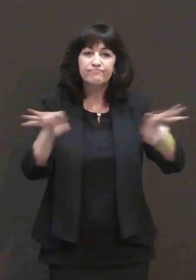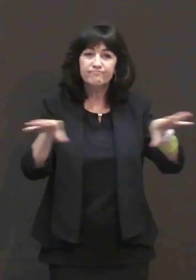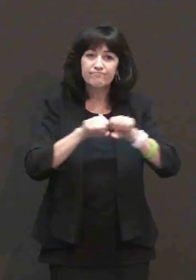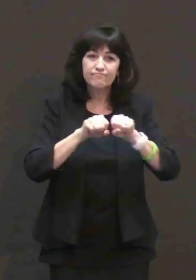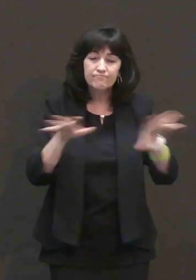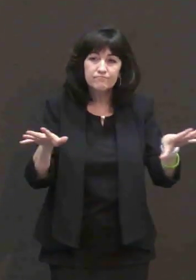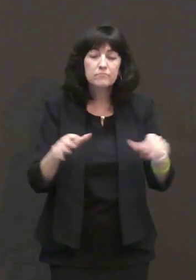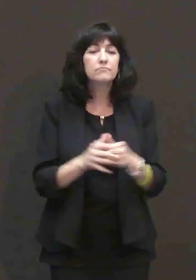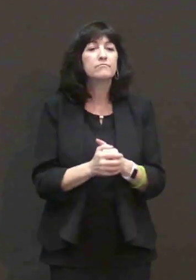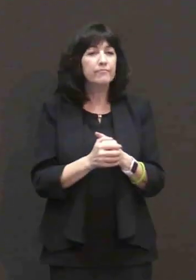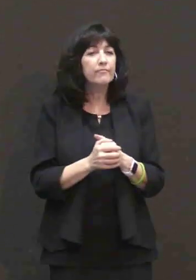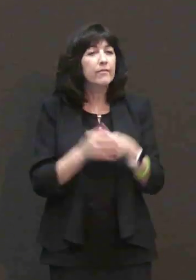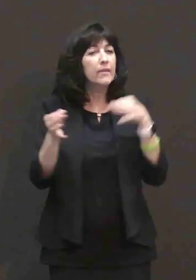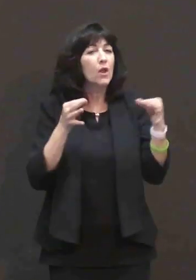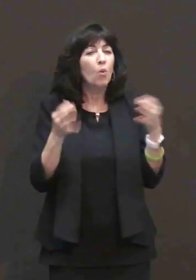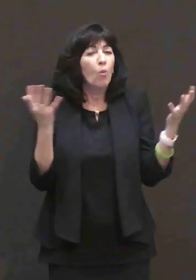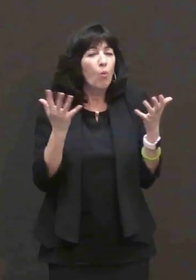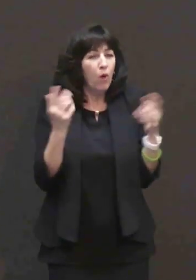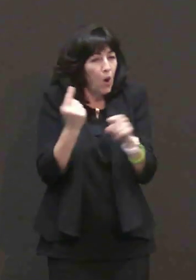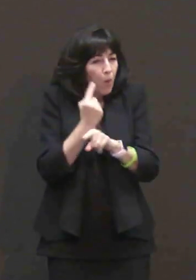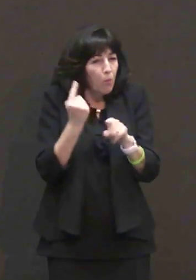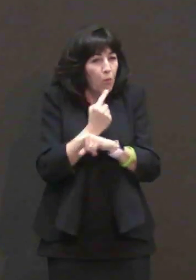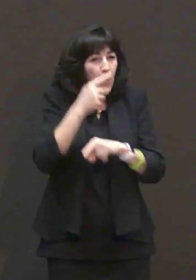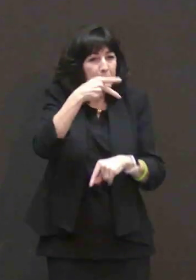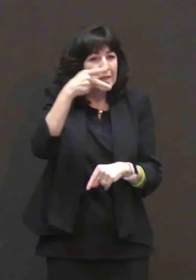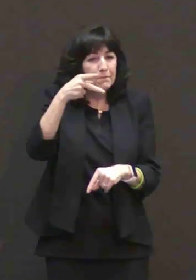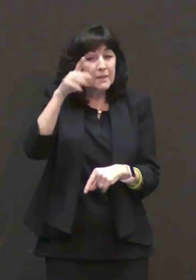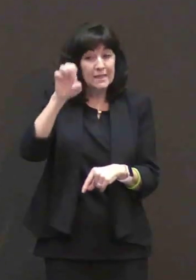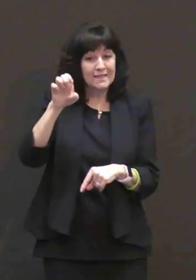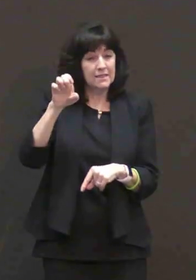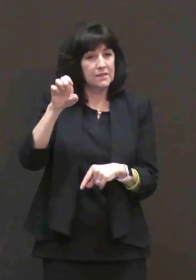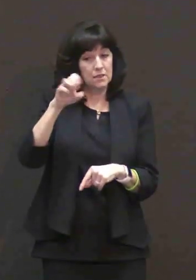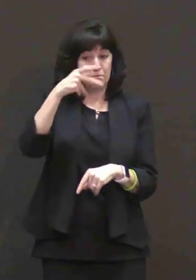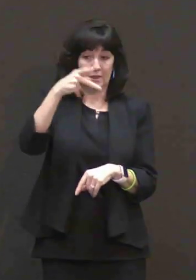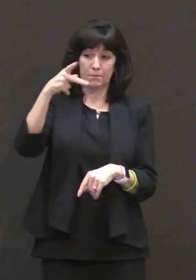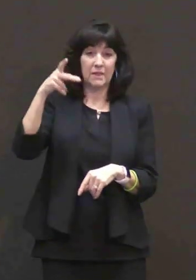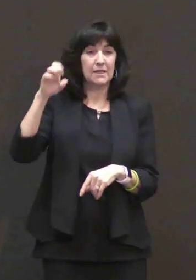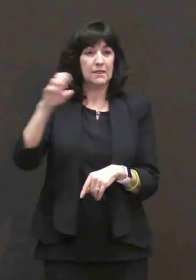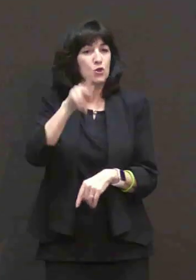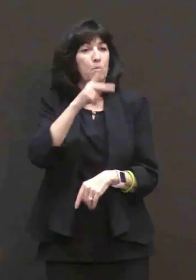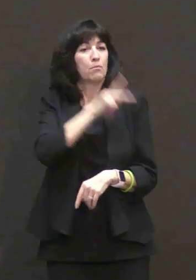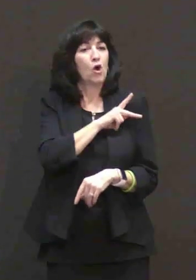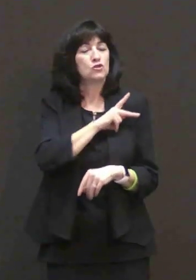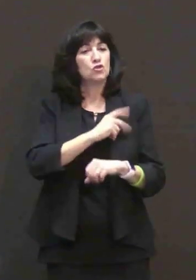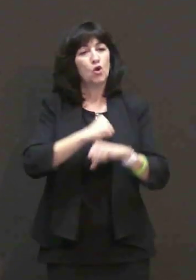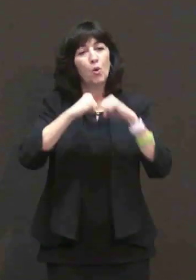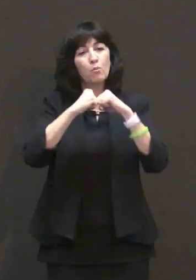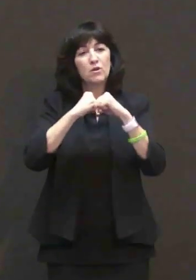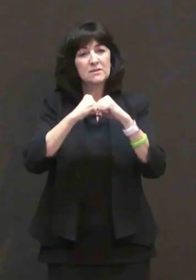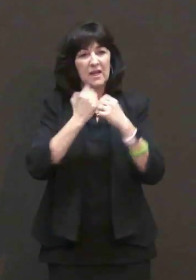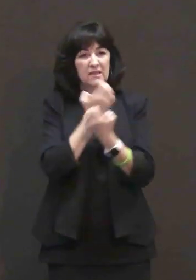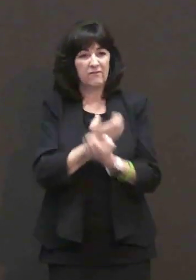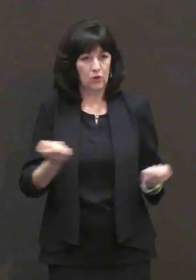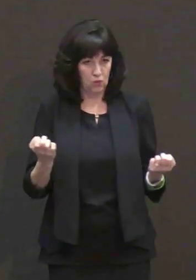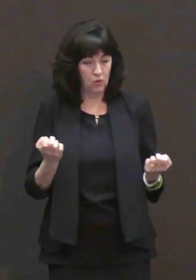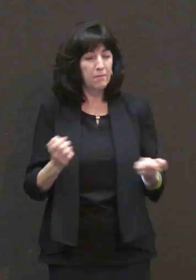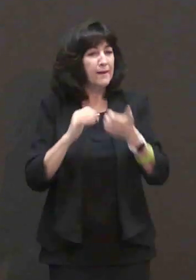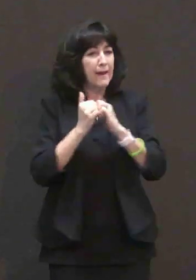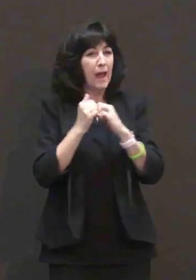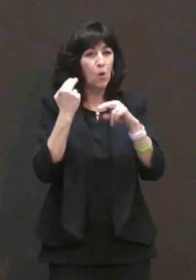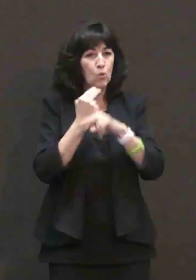appropriate PPE or personal protective equipment is and how it should be used for all staff and